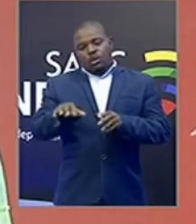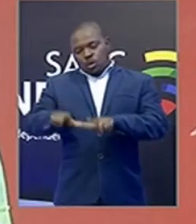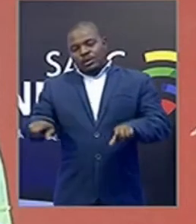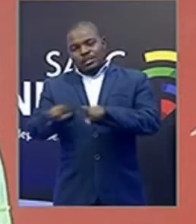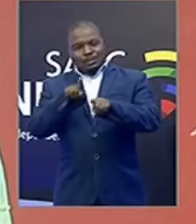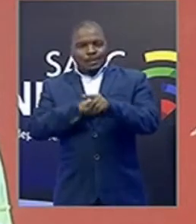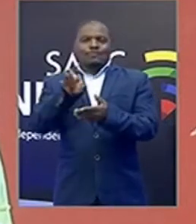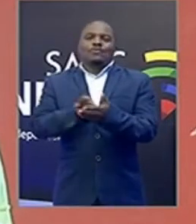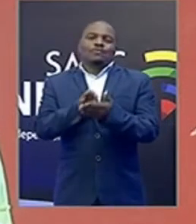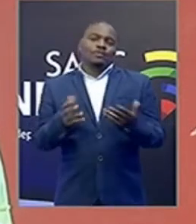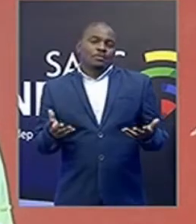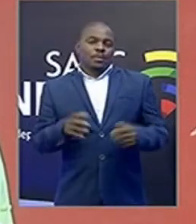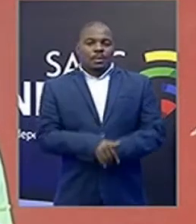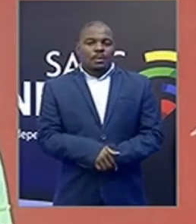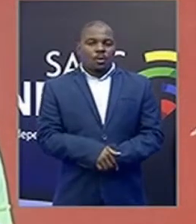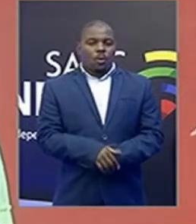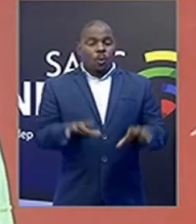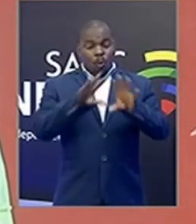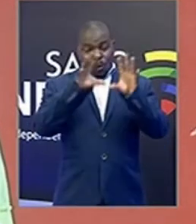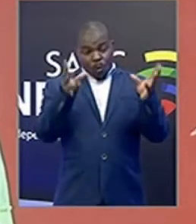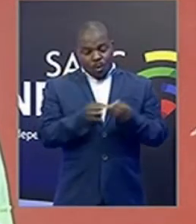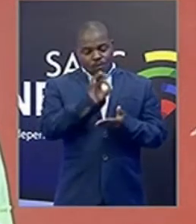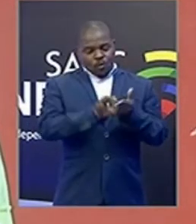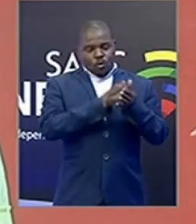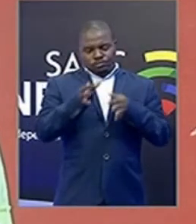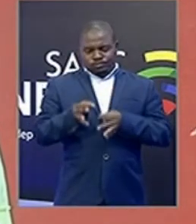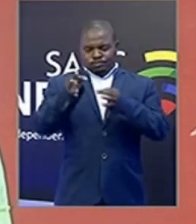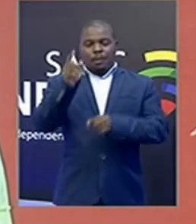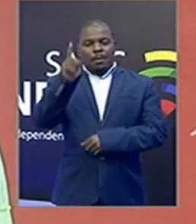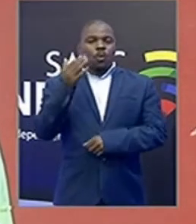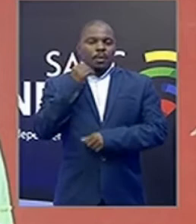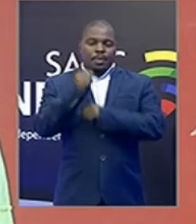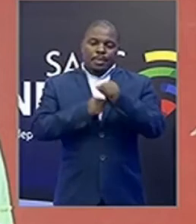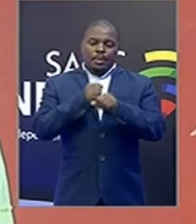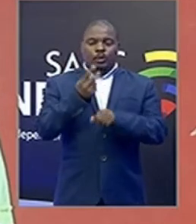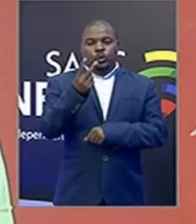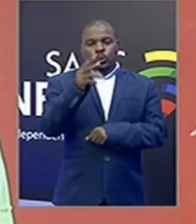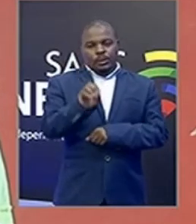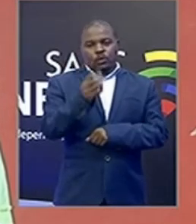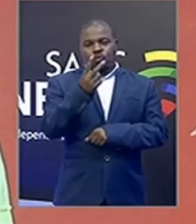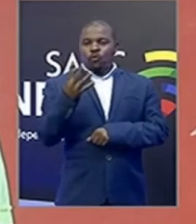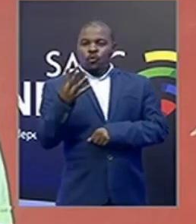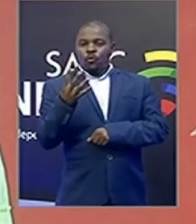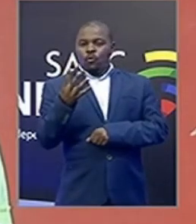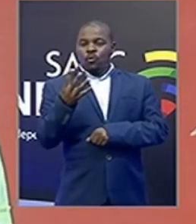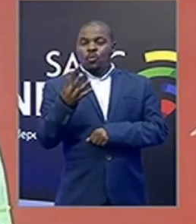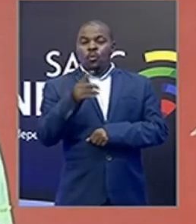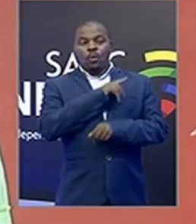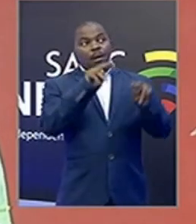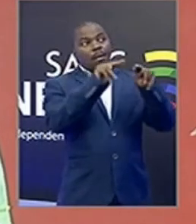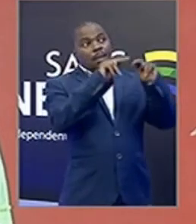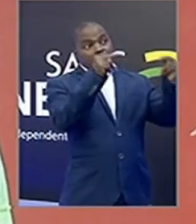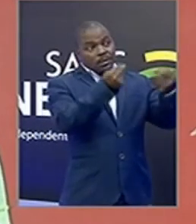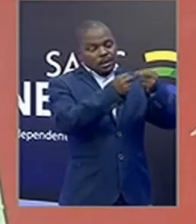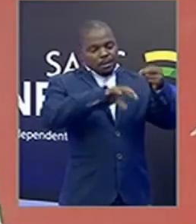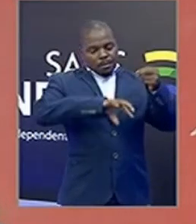postpone all of these elections to 2024 so that national,